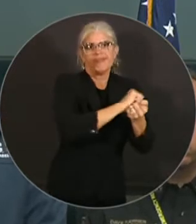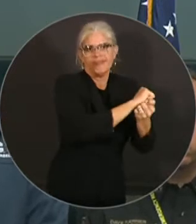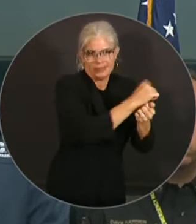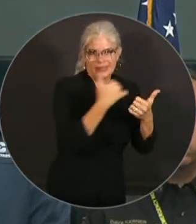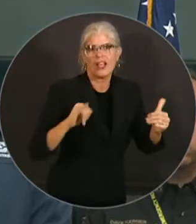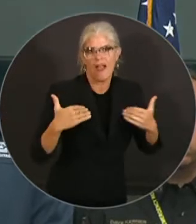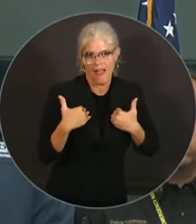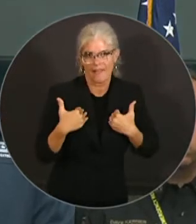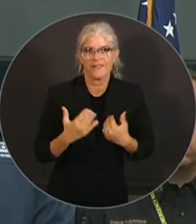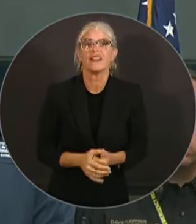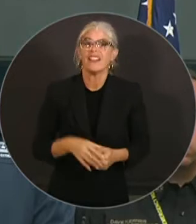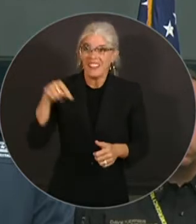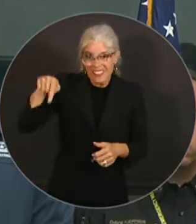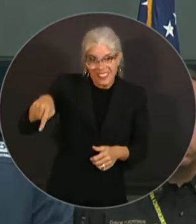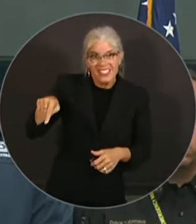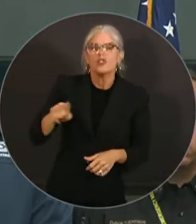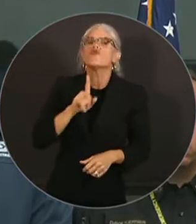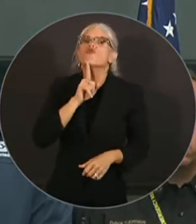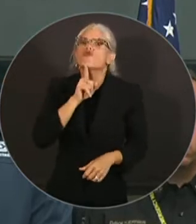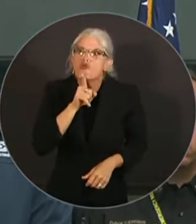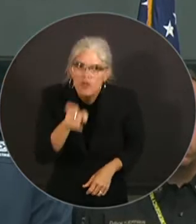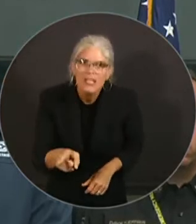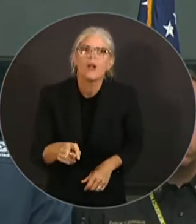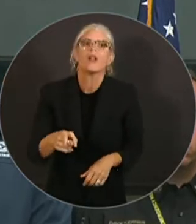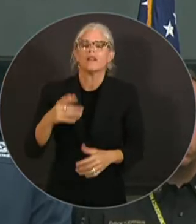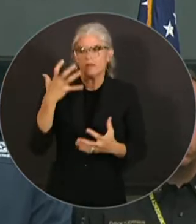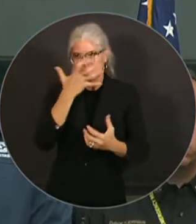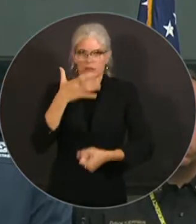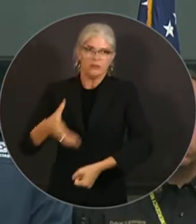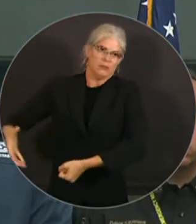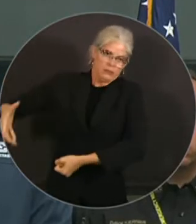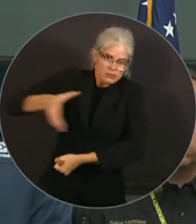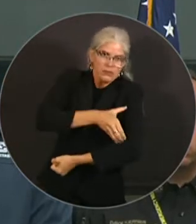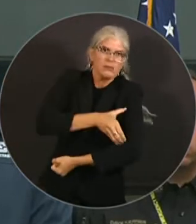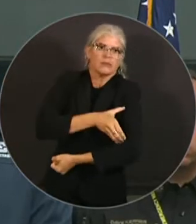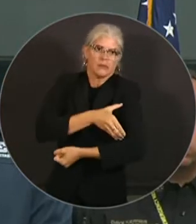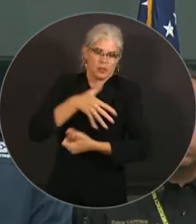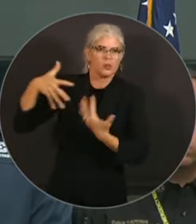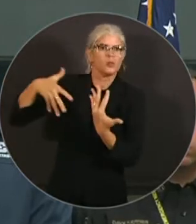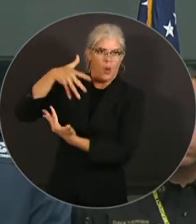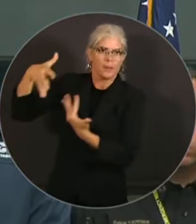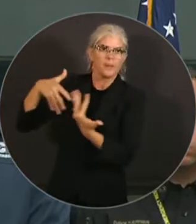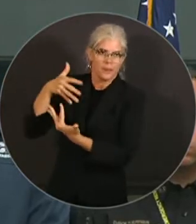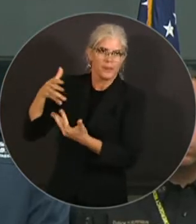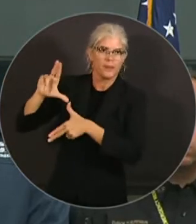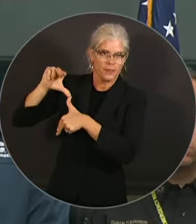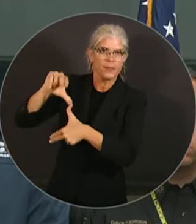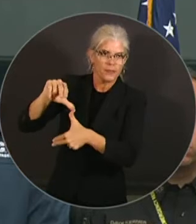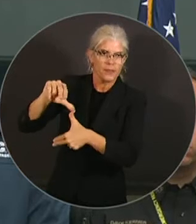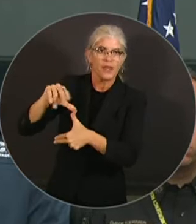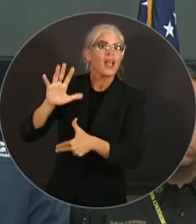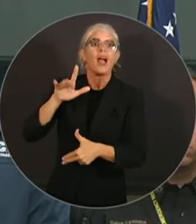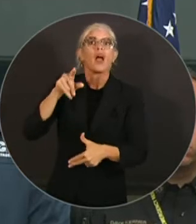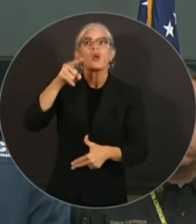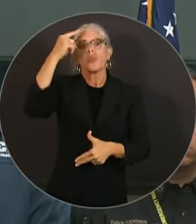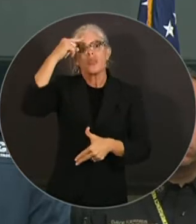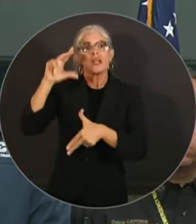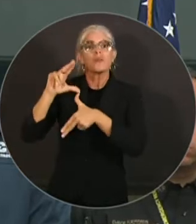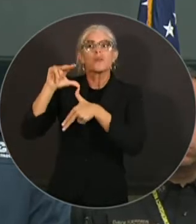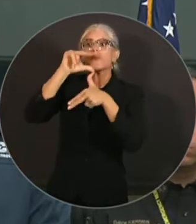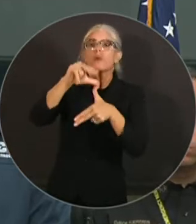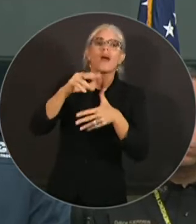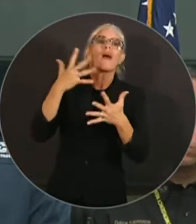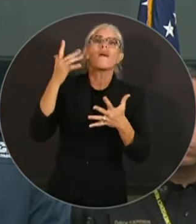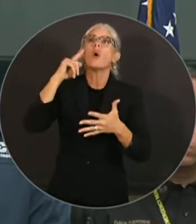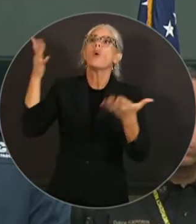a really, really strong storm. And the effects of that, not just for the storm surge, but for